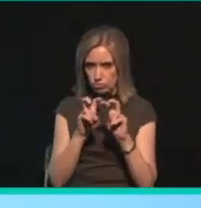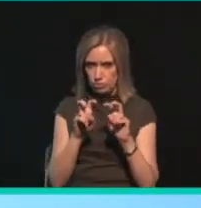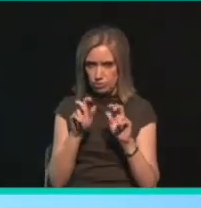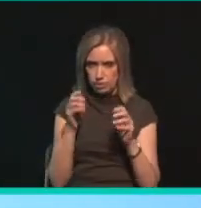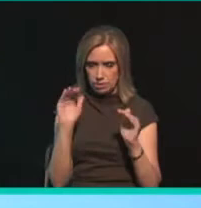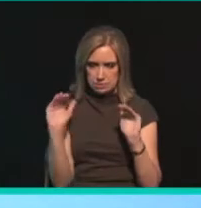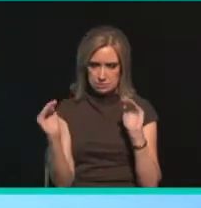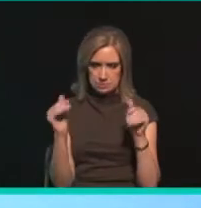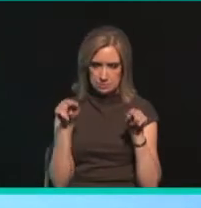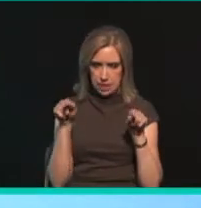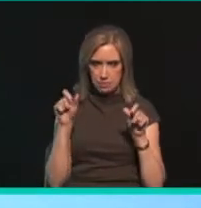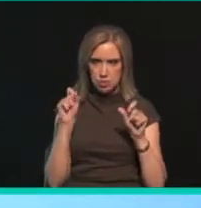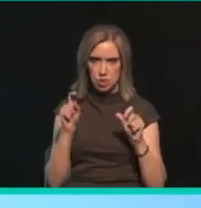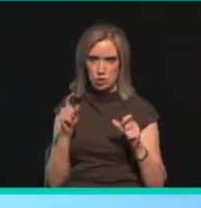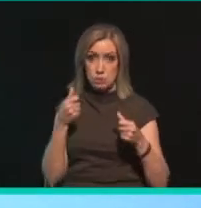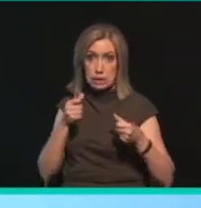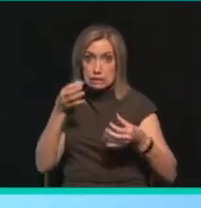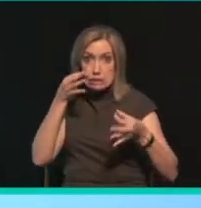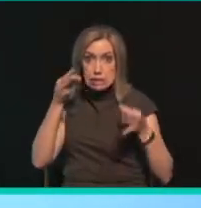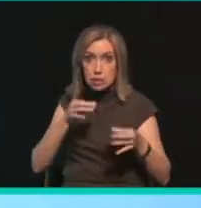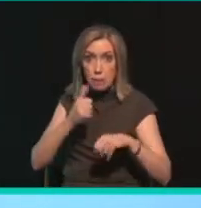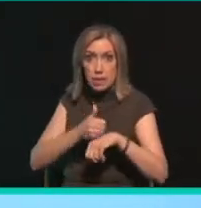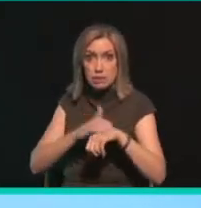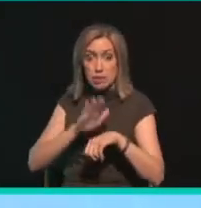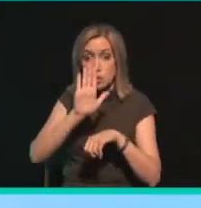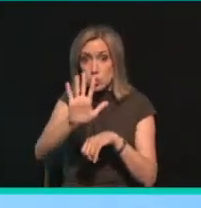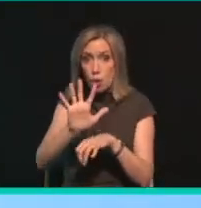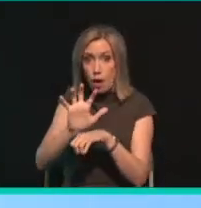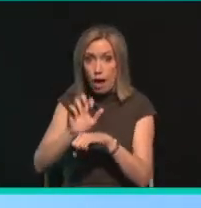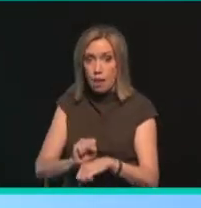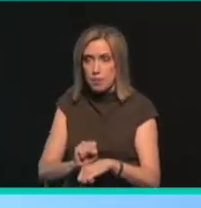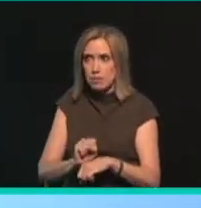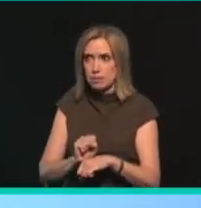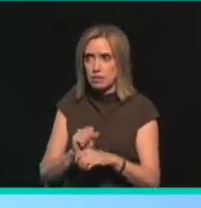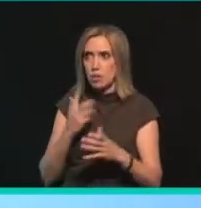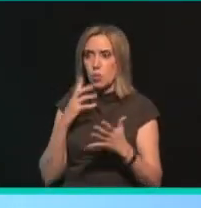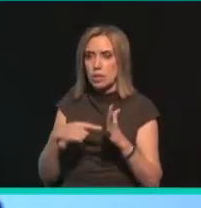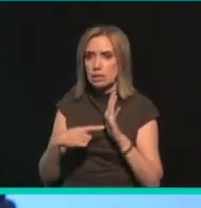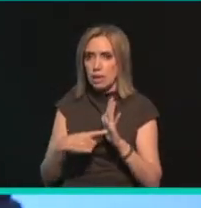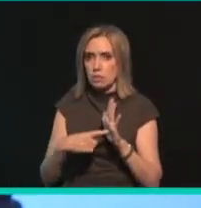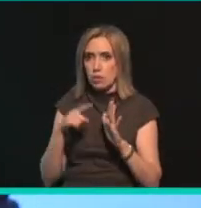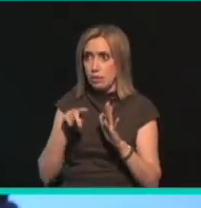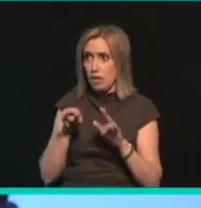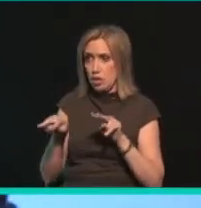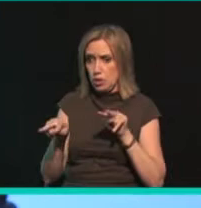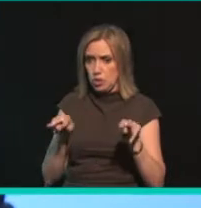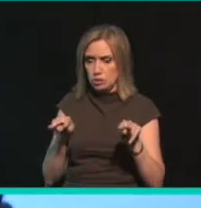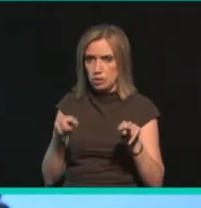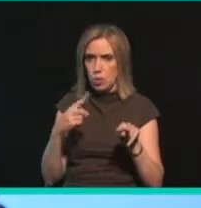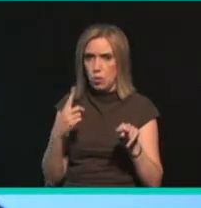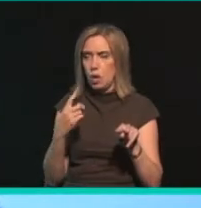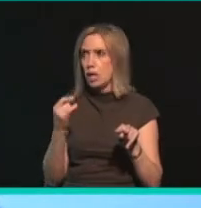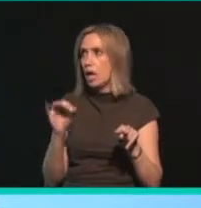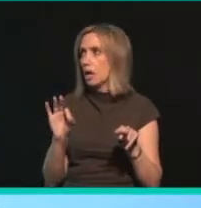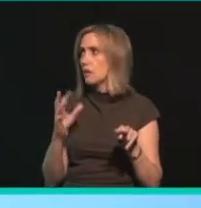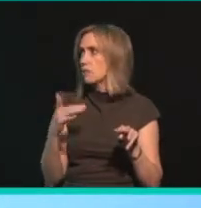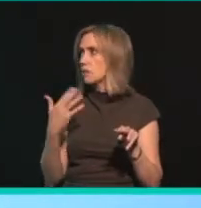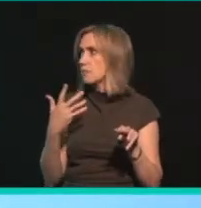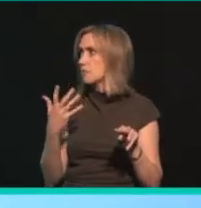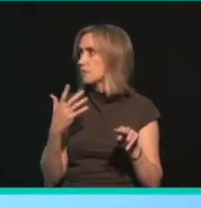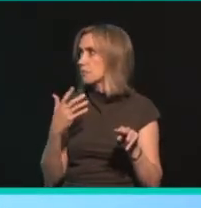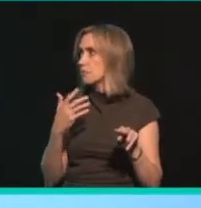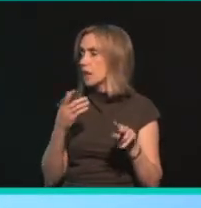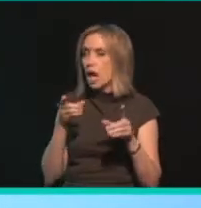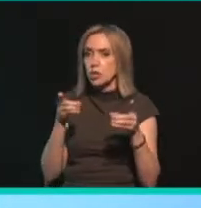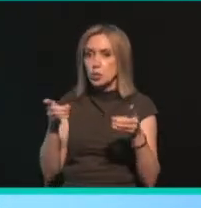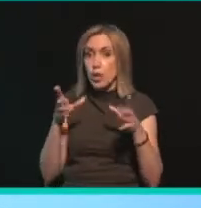make bold decisions. An example of this is when they looked at one of an award-winning